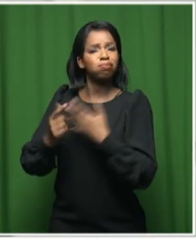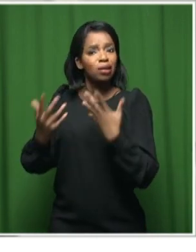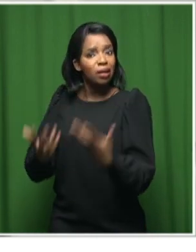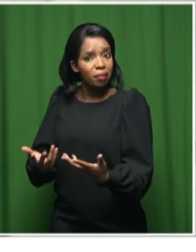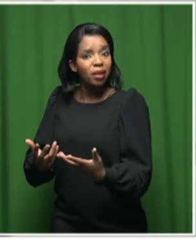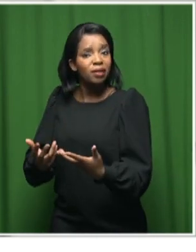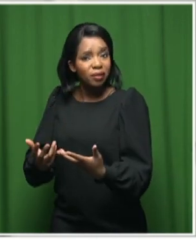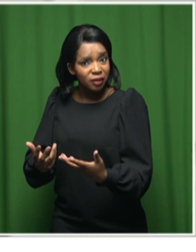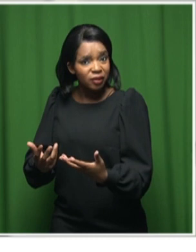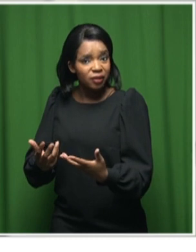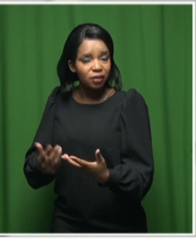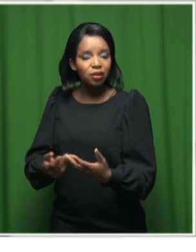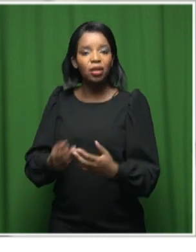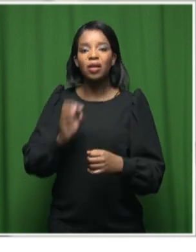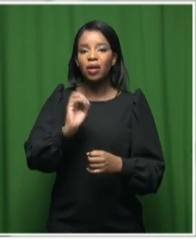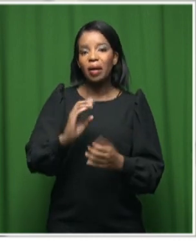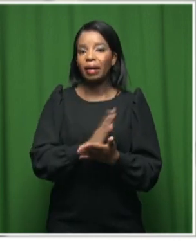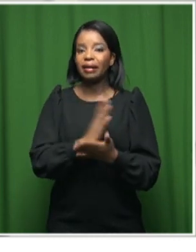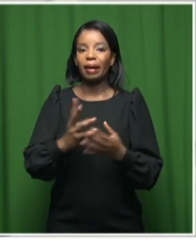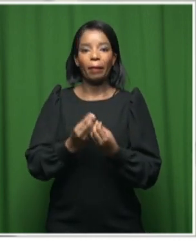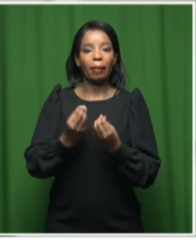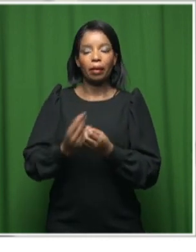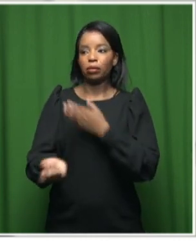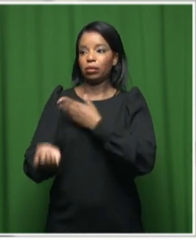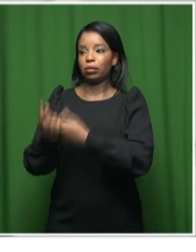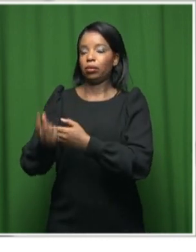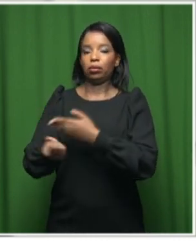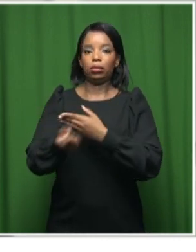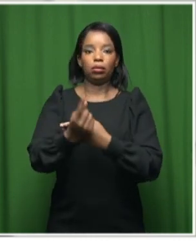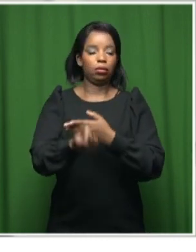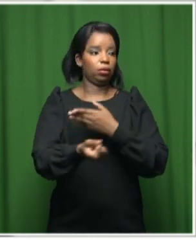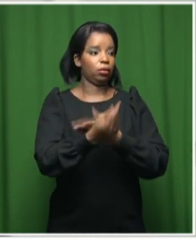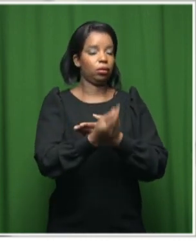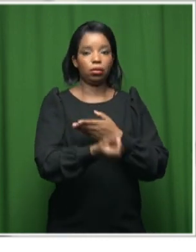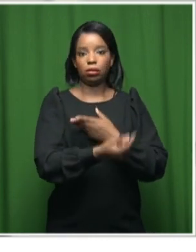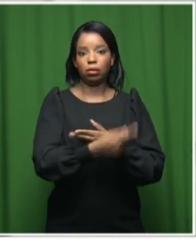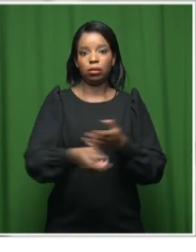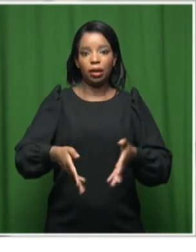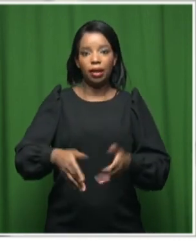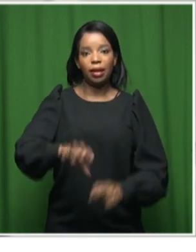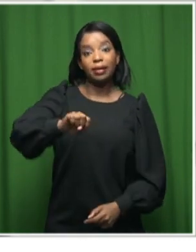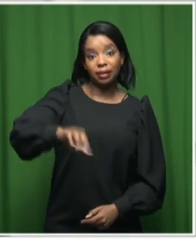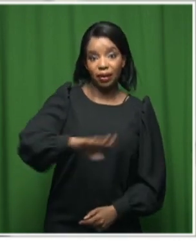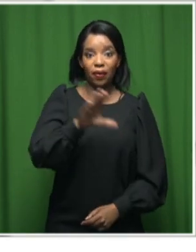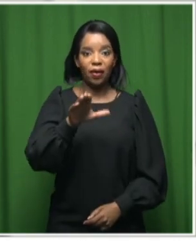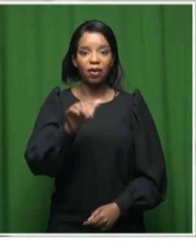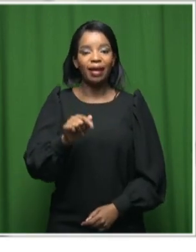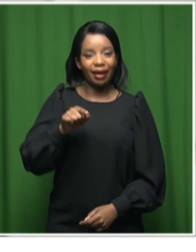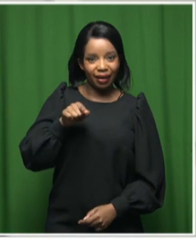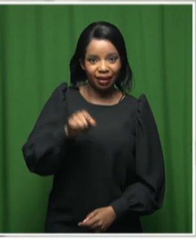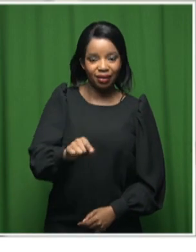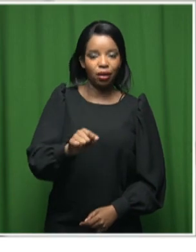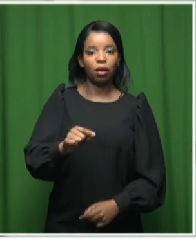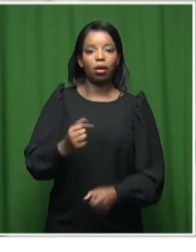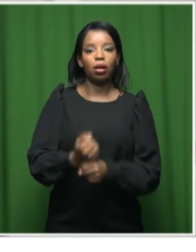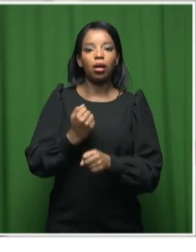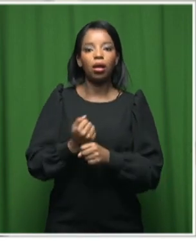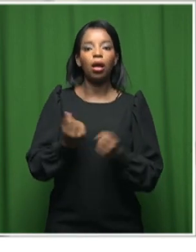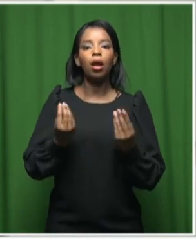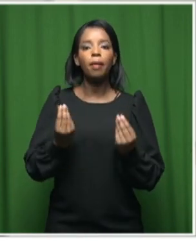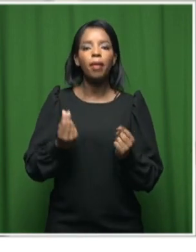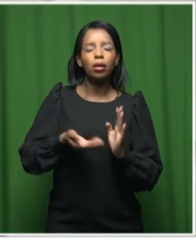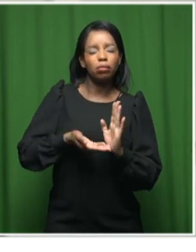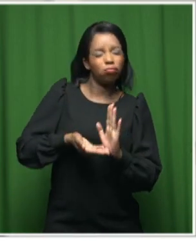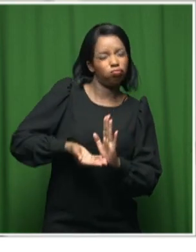other instabilities that we're experiencing as a country, which has seen food prices increasing drastically, as well